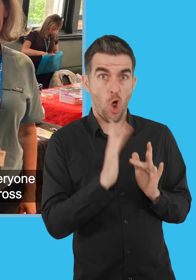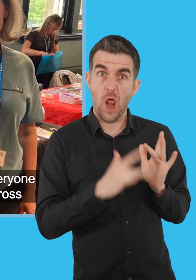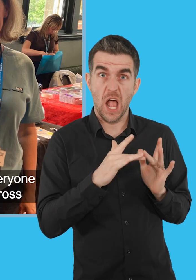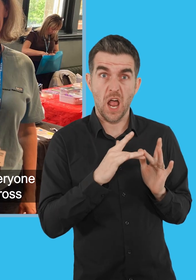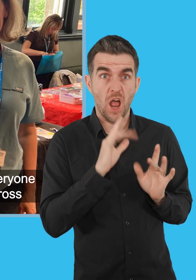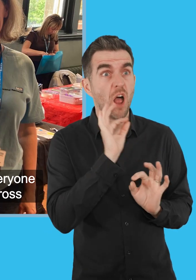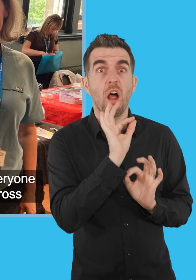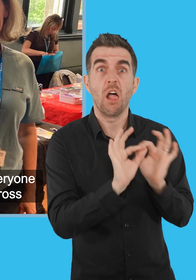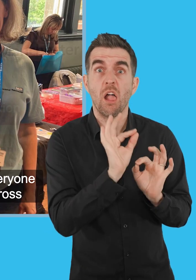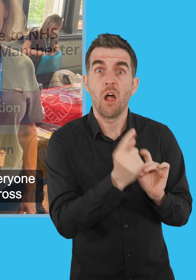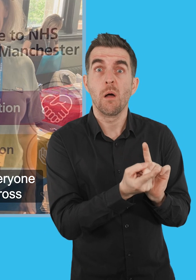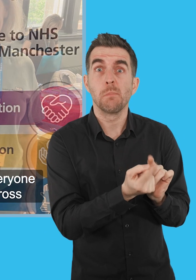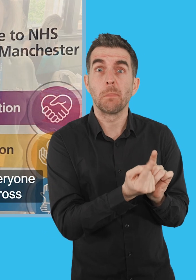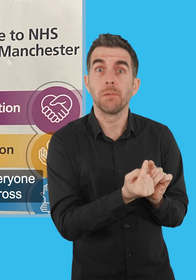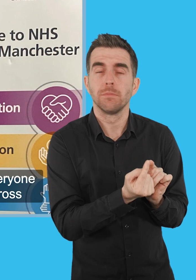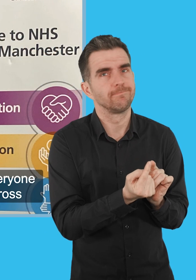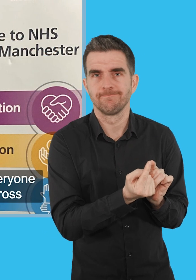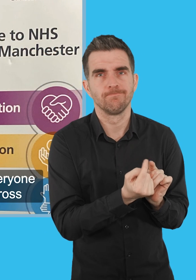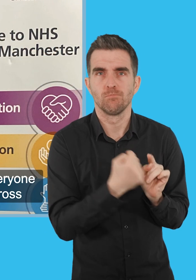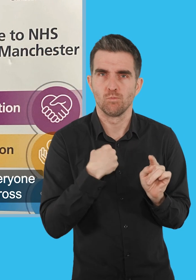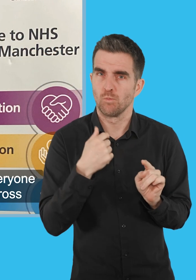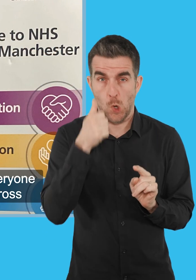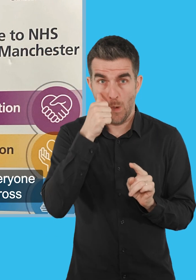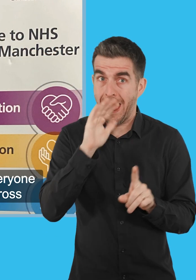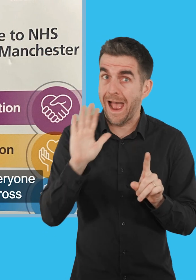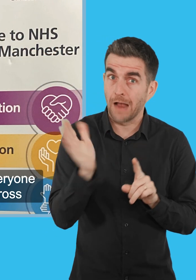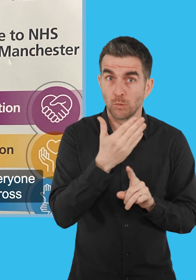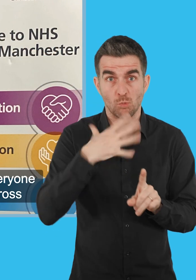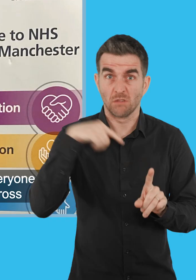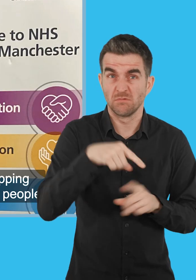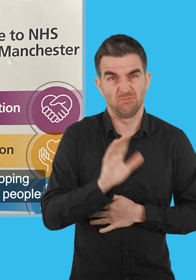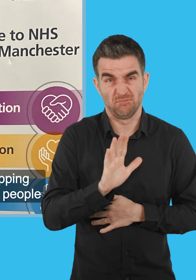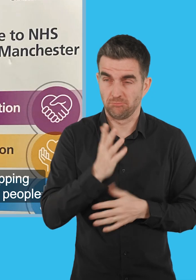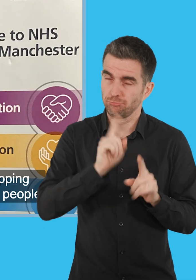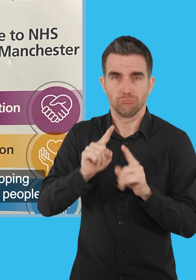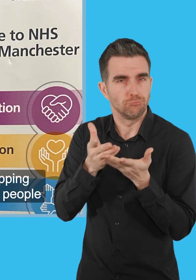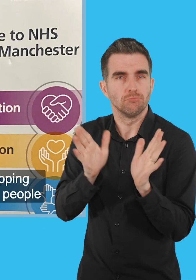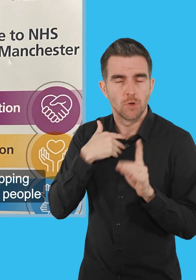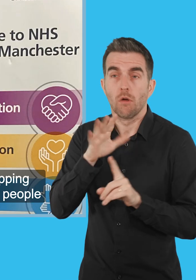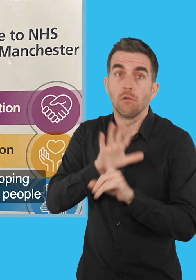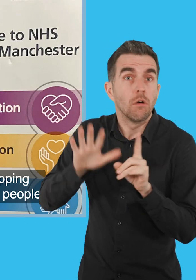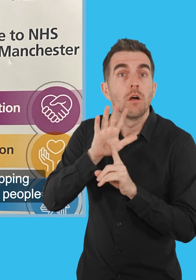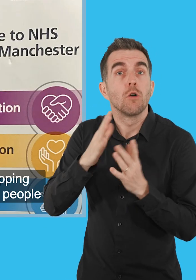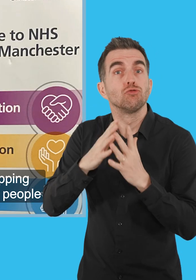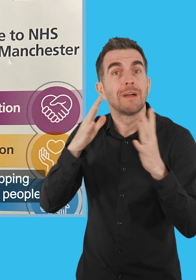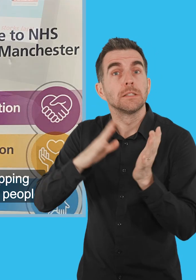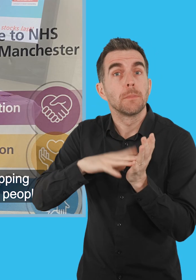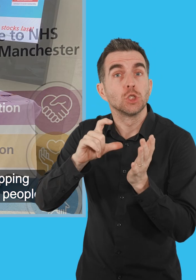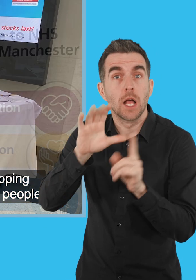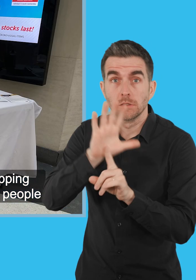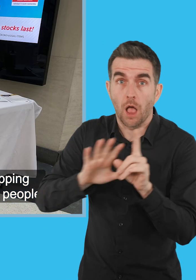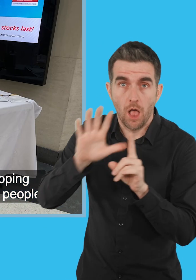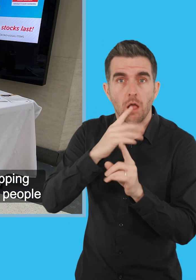people had to complete. We know not everybody wants to do that. So for example, we went right across Greater Manchester and we spoke to people at